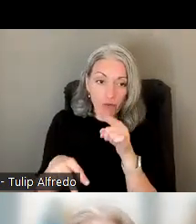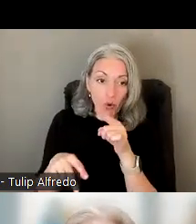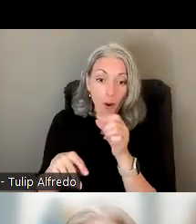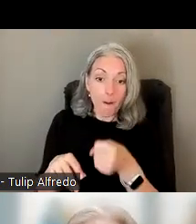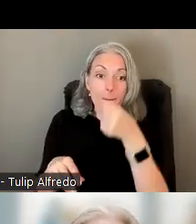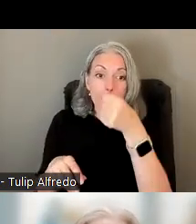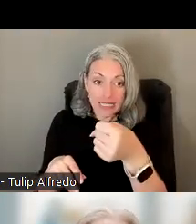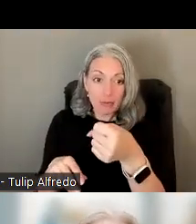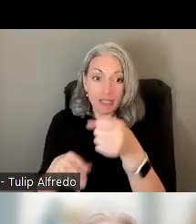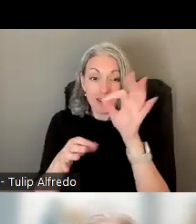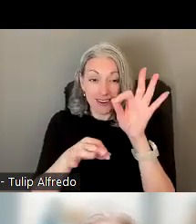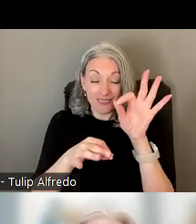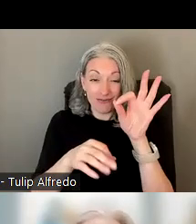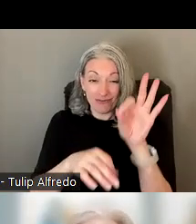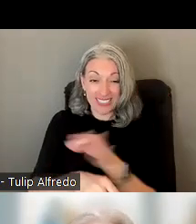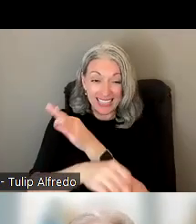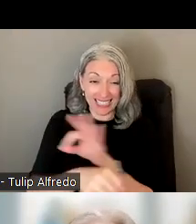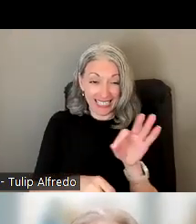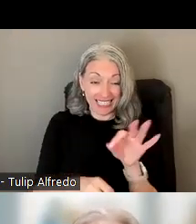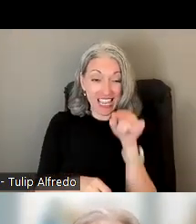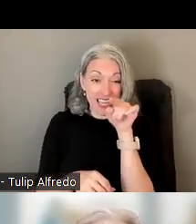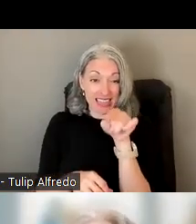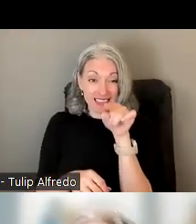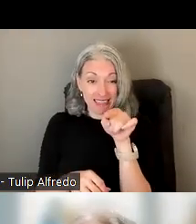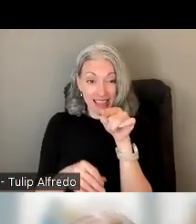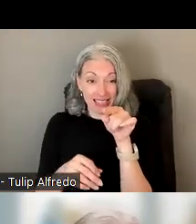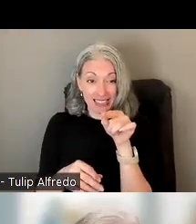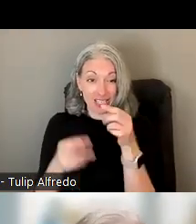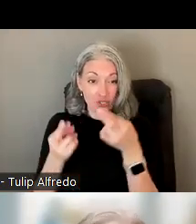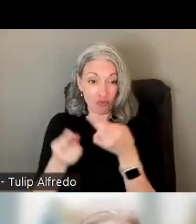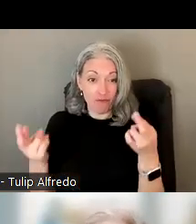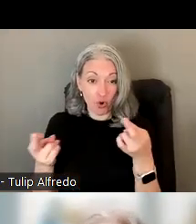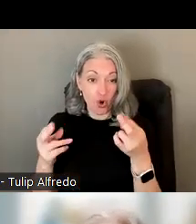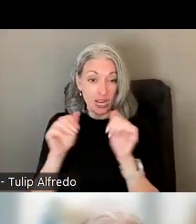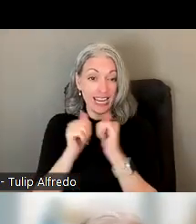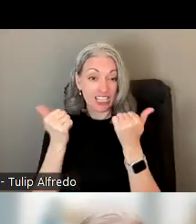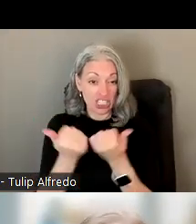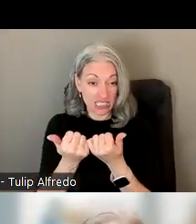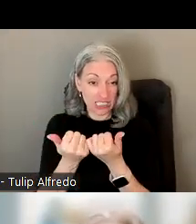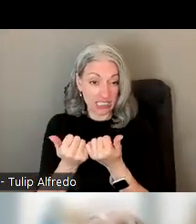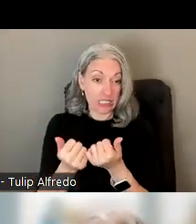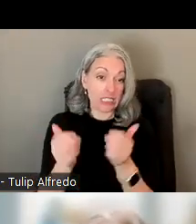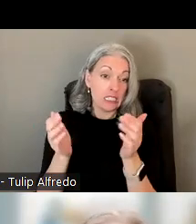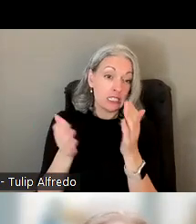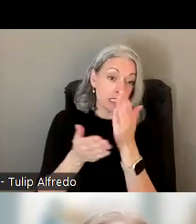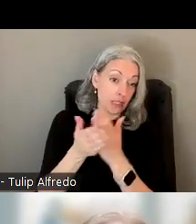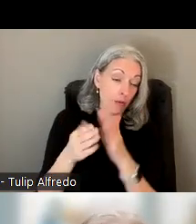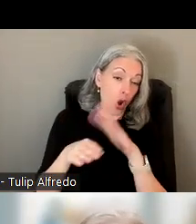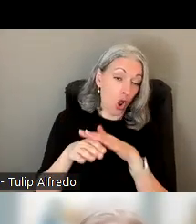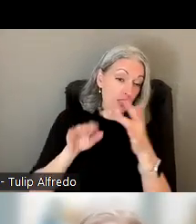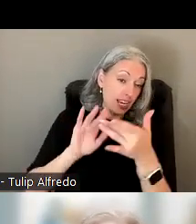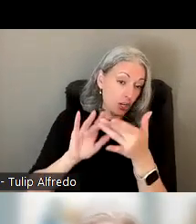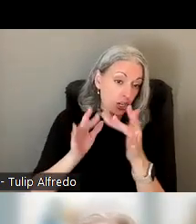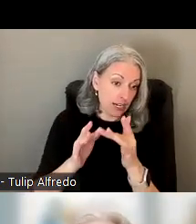in a facility, oftentimes these referral agencies, and there are a variety of them, some of them are big on the internet, have a